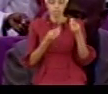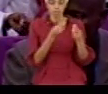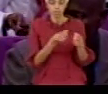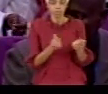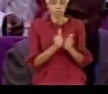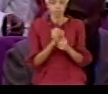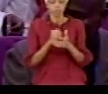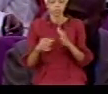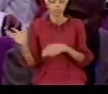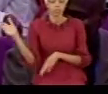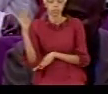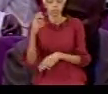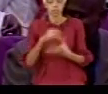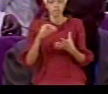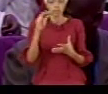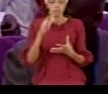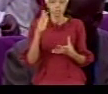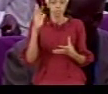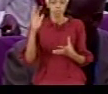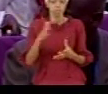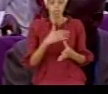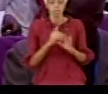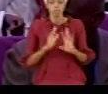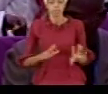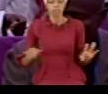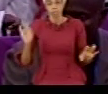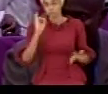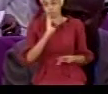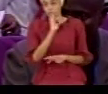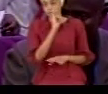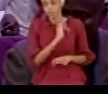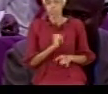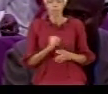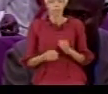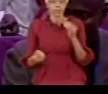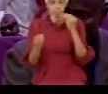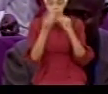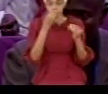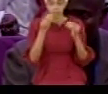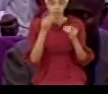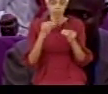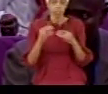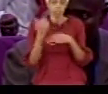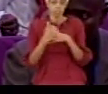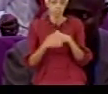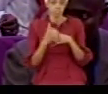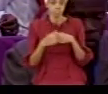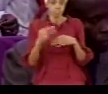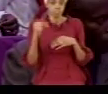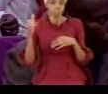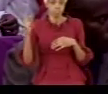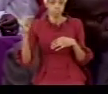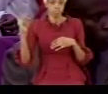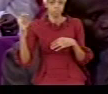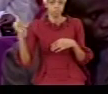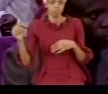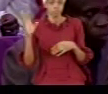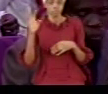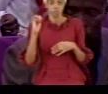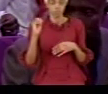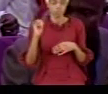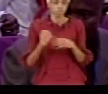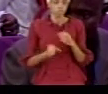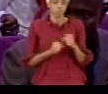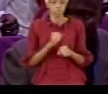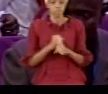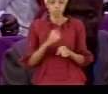35. And the children of Israel did eat manna 40 years until they came to a land inhabited. They